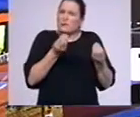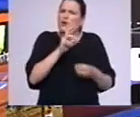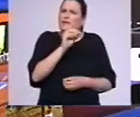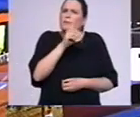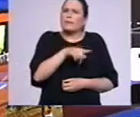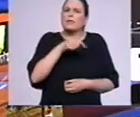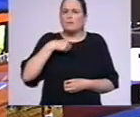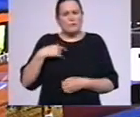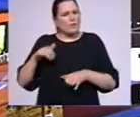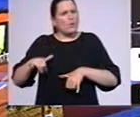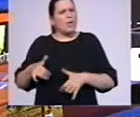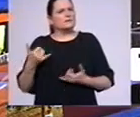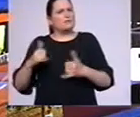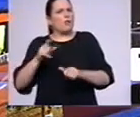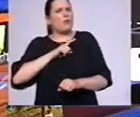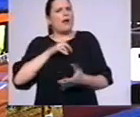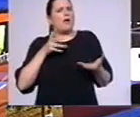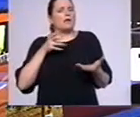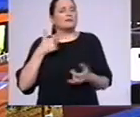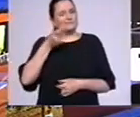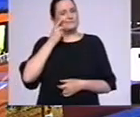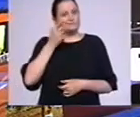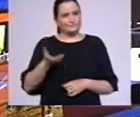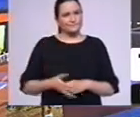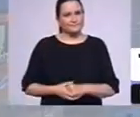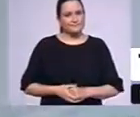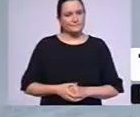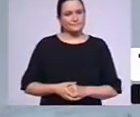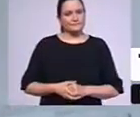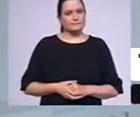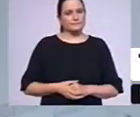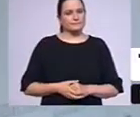homes. Graeme Raubenheimer reports from Gauteng's East Rand.